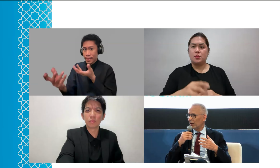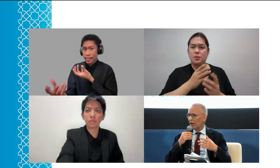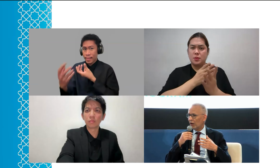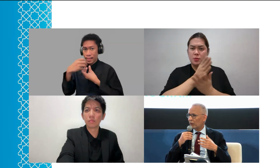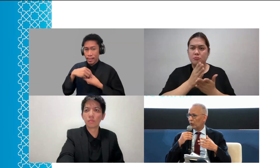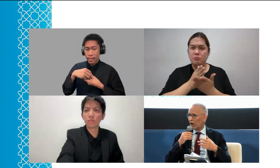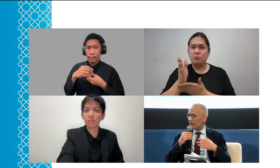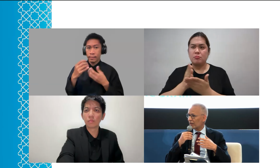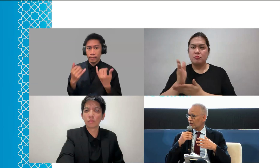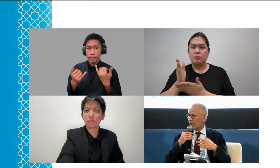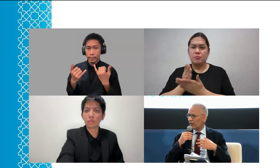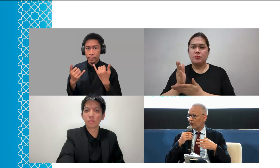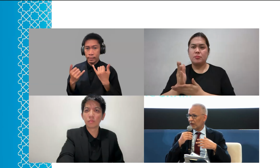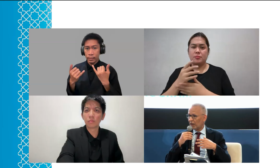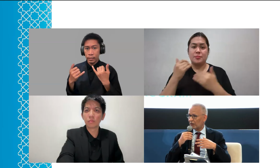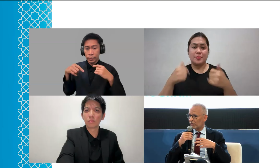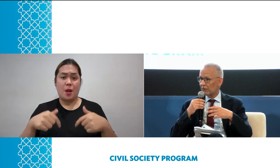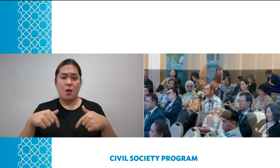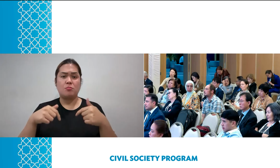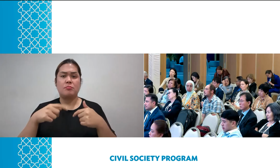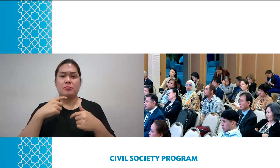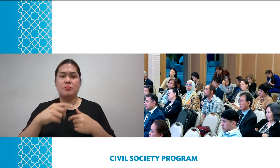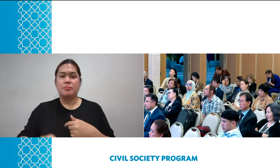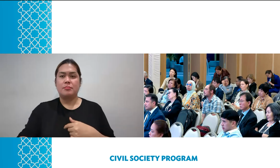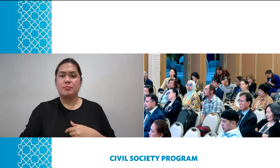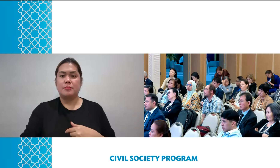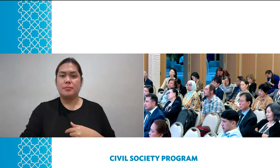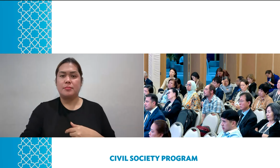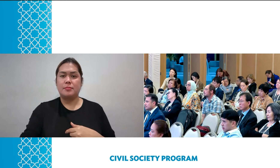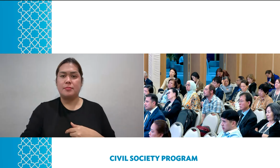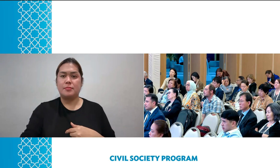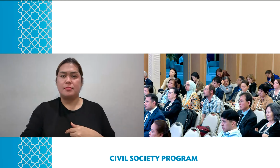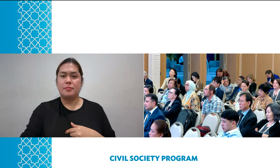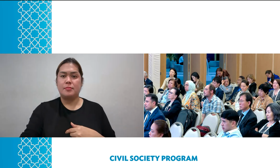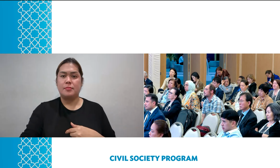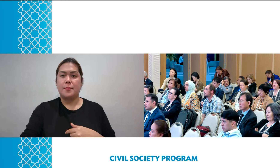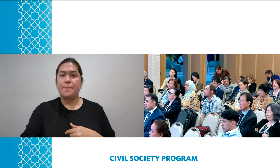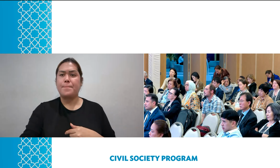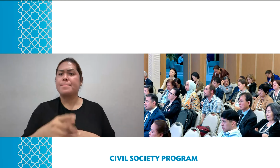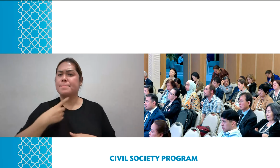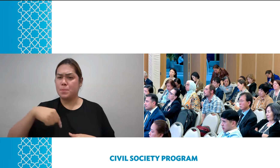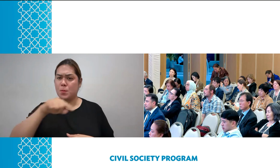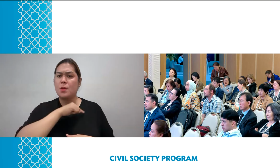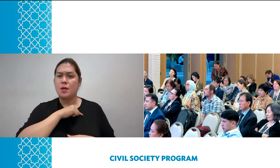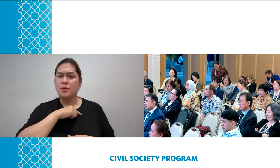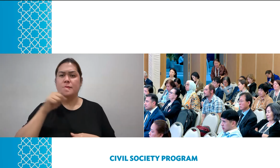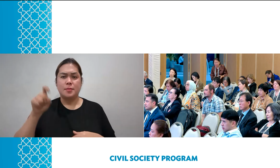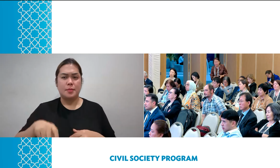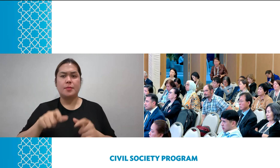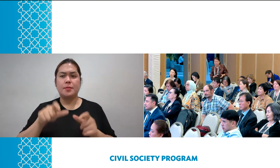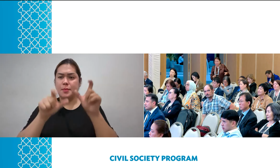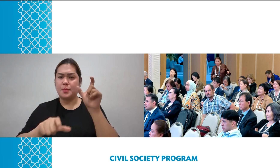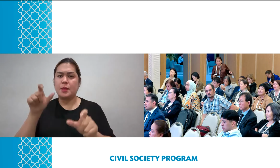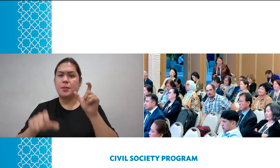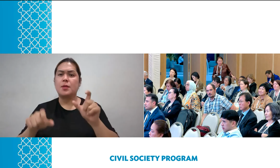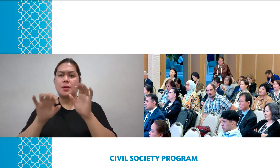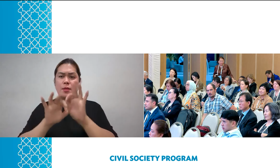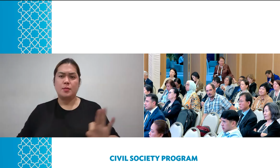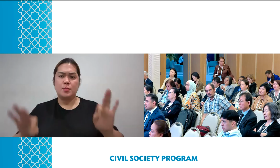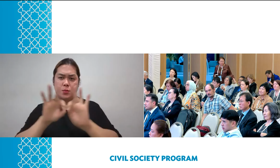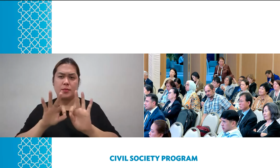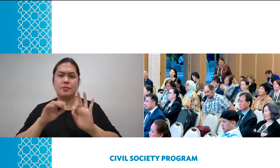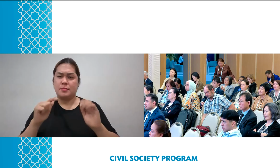is, for us, I think as human beings, is very critical. And I think there is no doubt that the youth